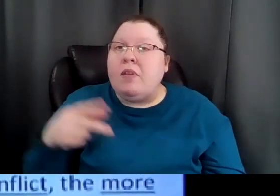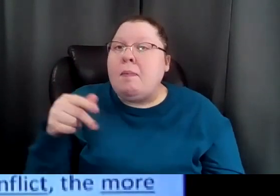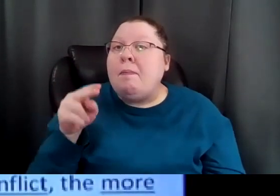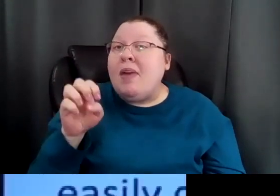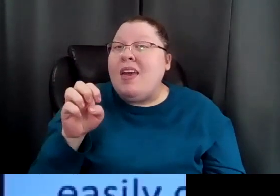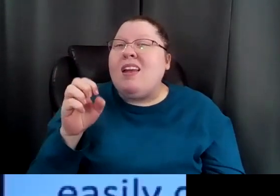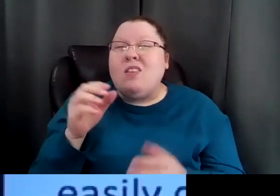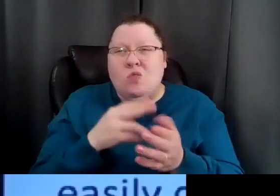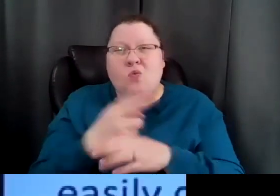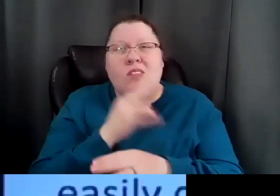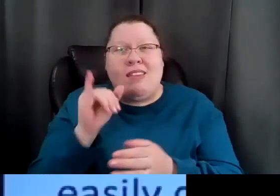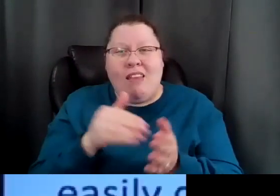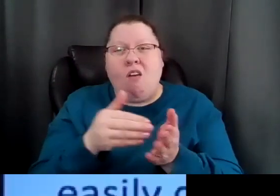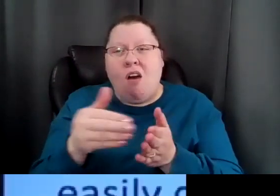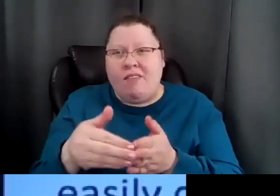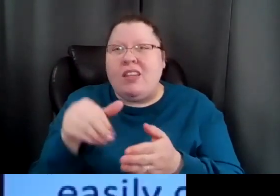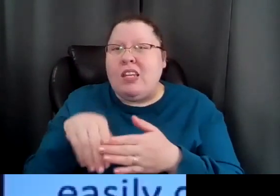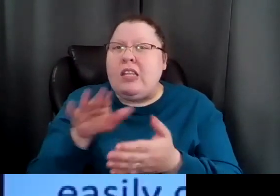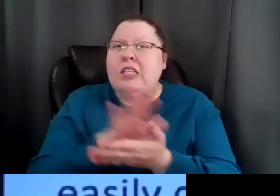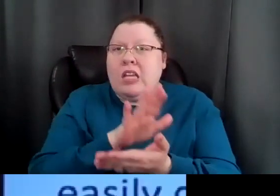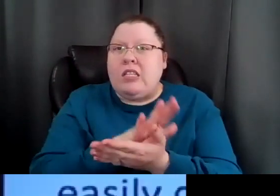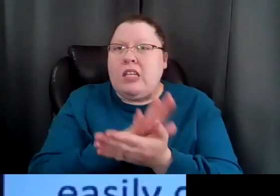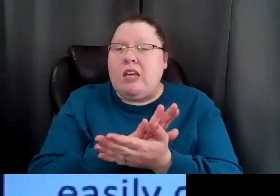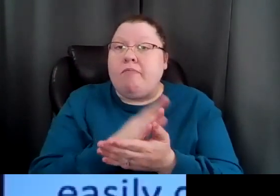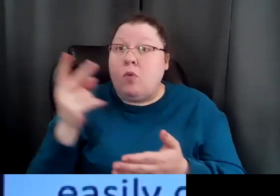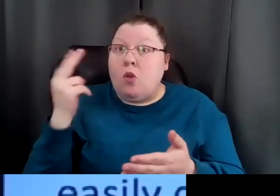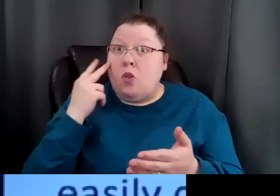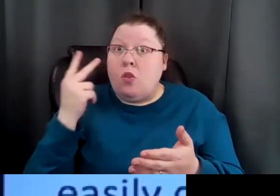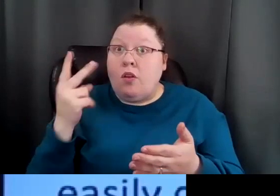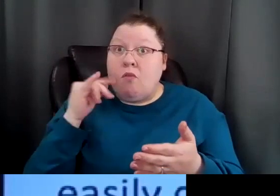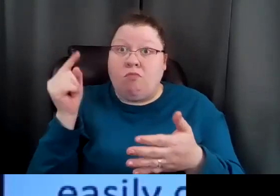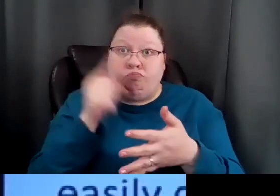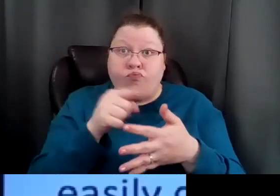this essay. Look for that and for the other points that he makes as you read